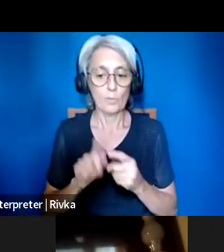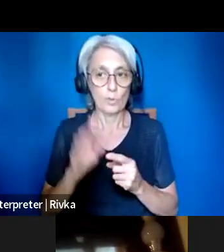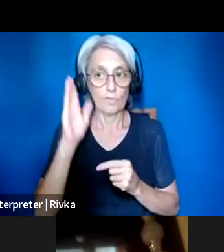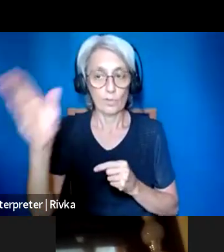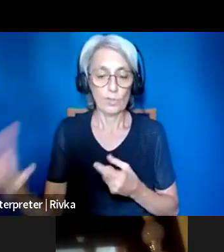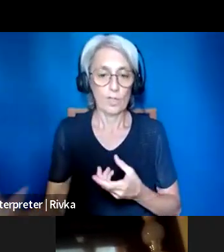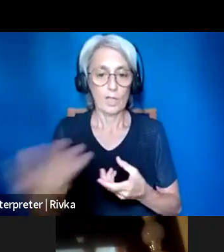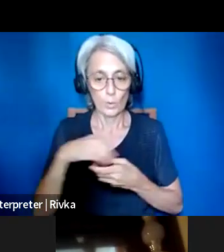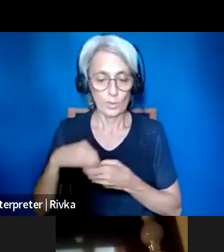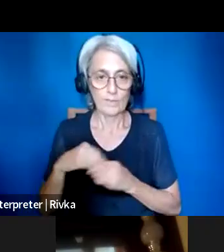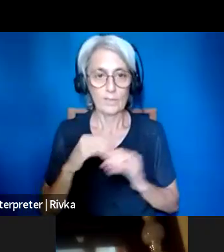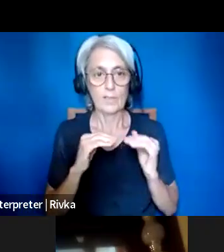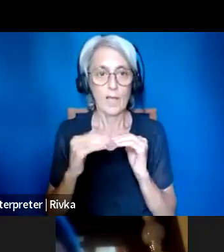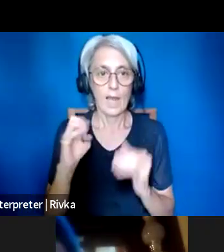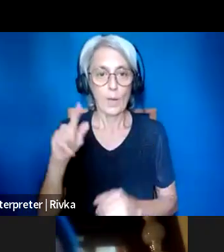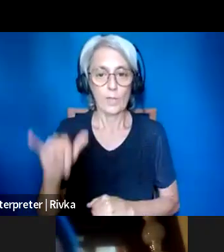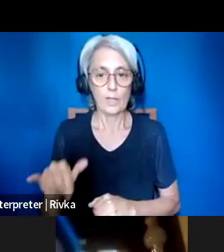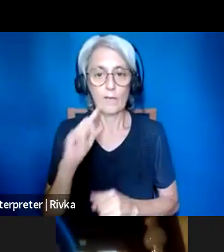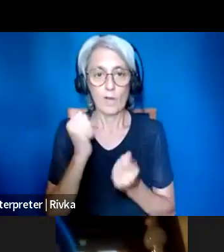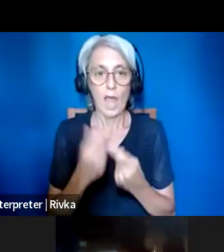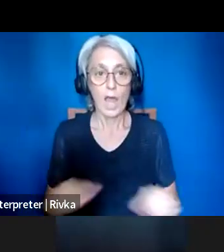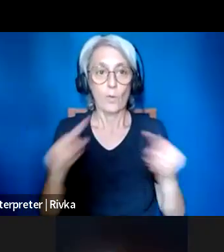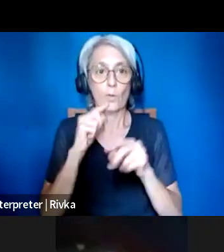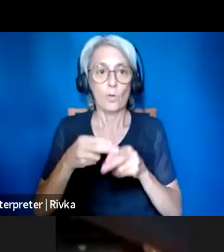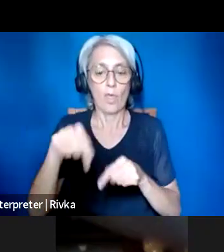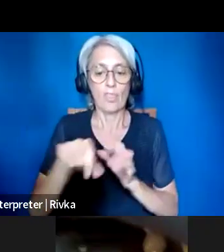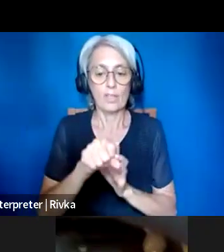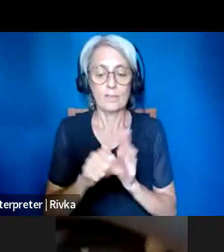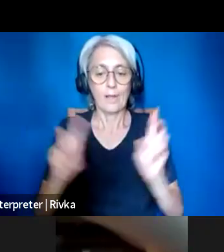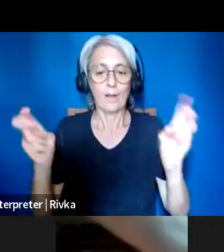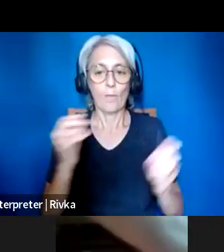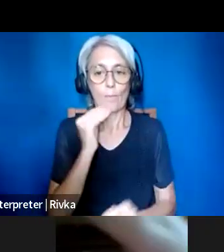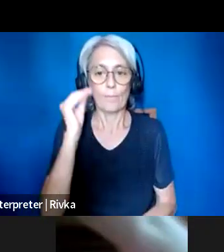inclusiveness and equity for everyone who calls this state home.